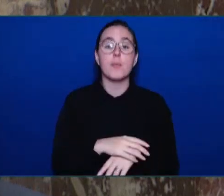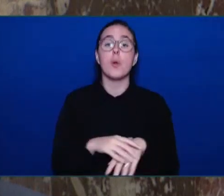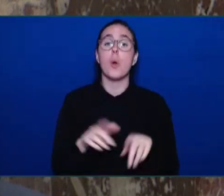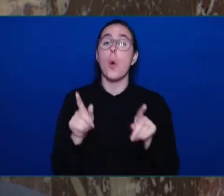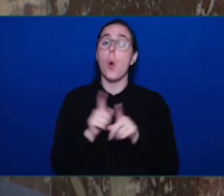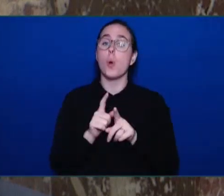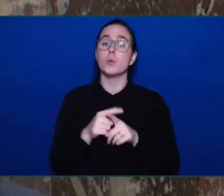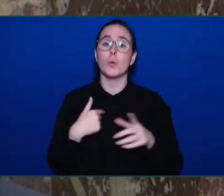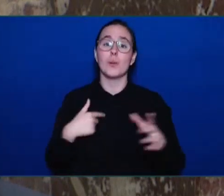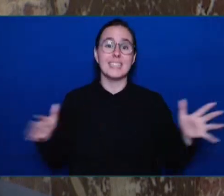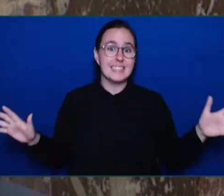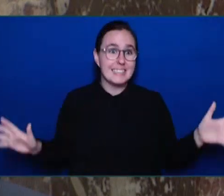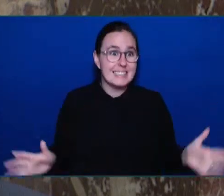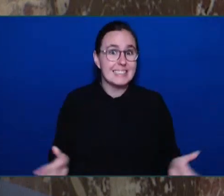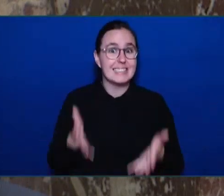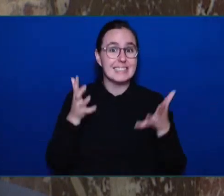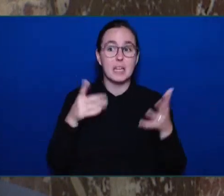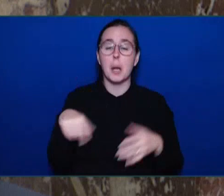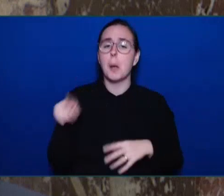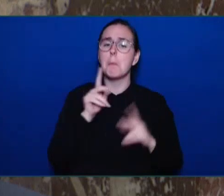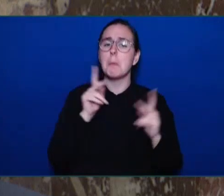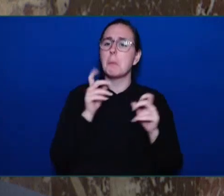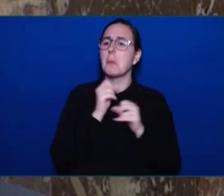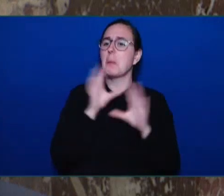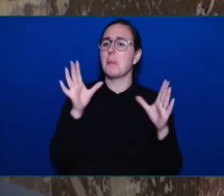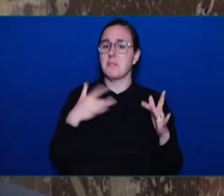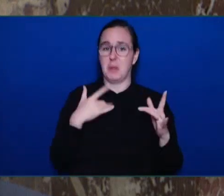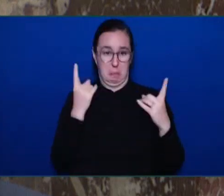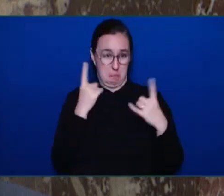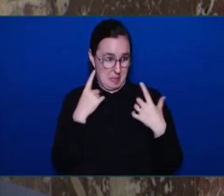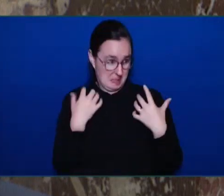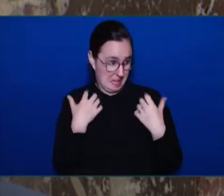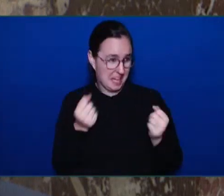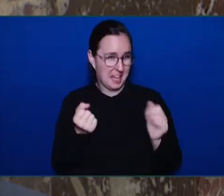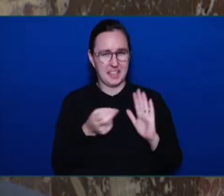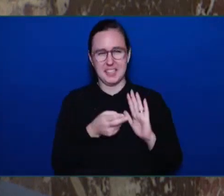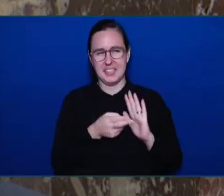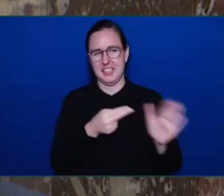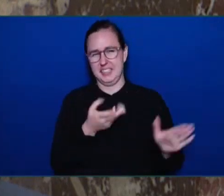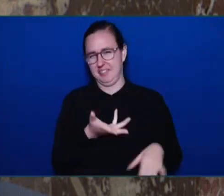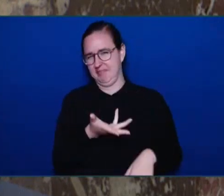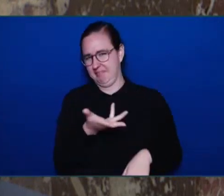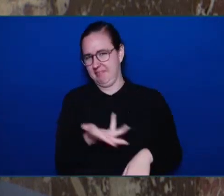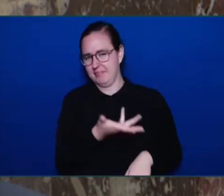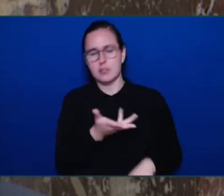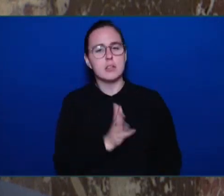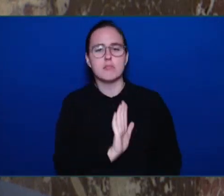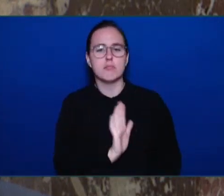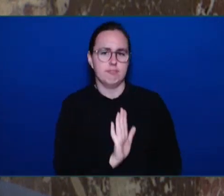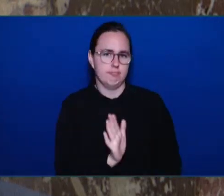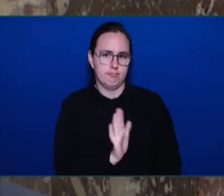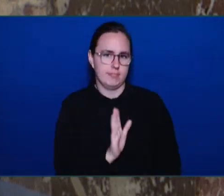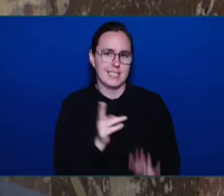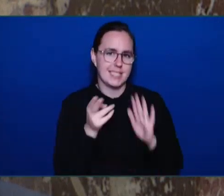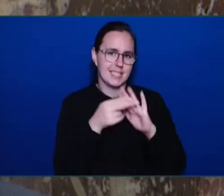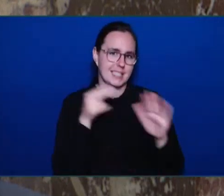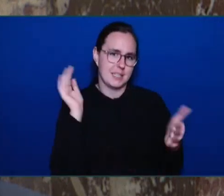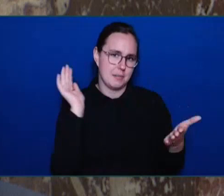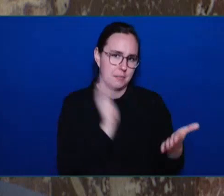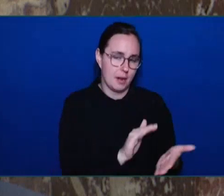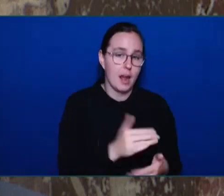We have the integrated child and youth teams, Mr. Speaker, which are